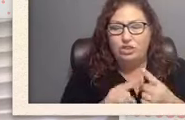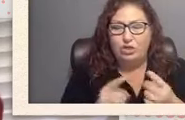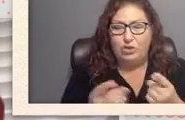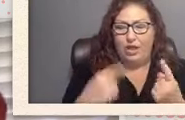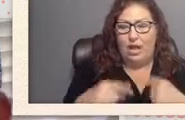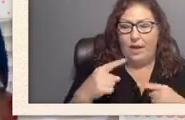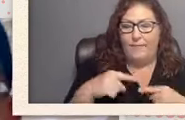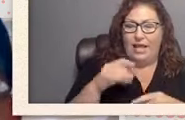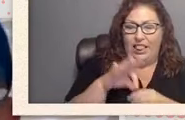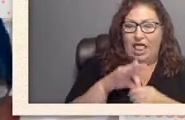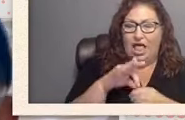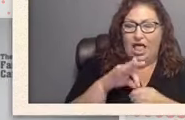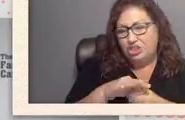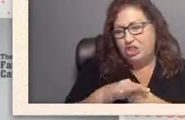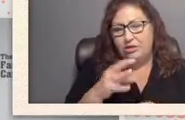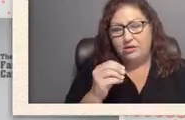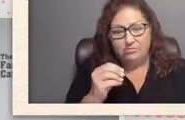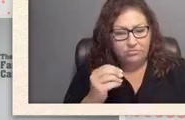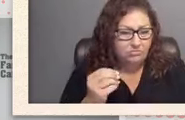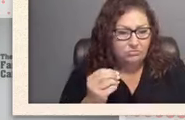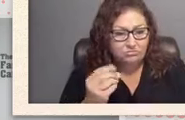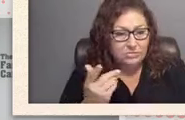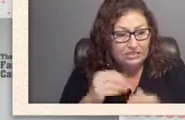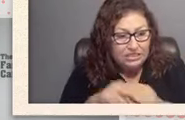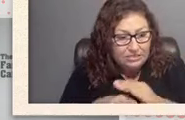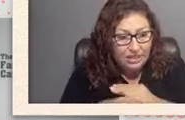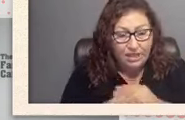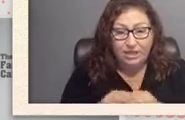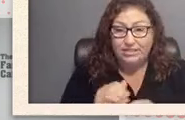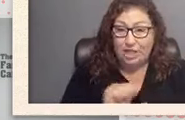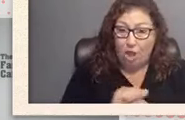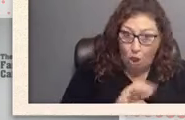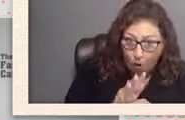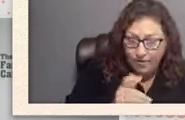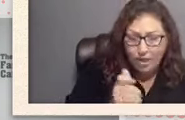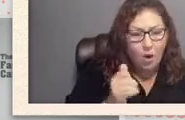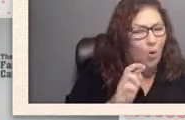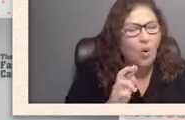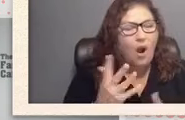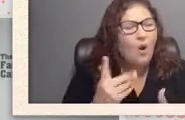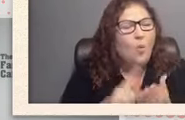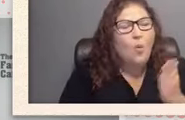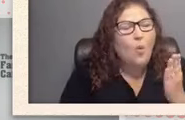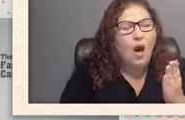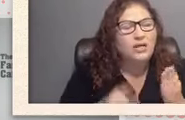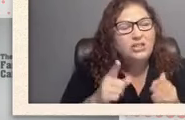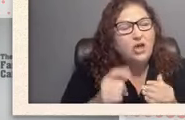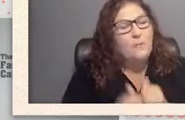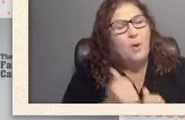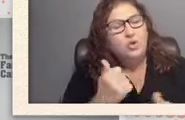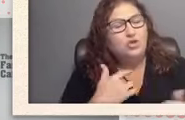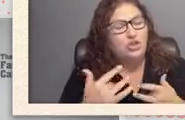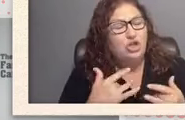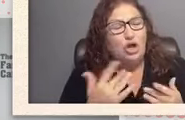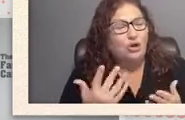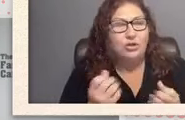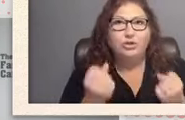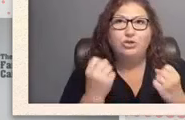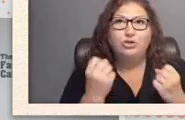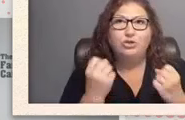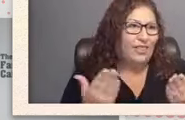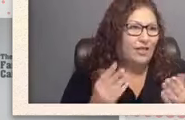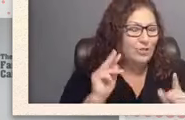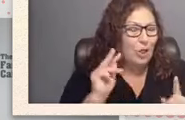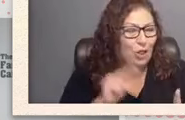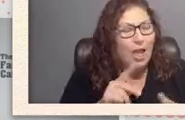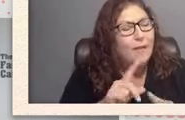voting accessibility? I mean, is it COVID? Is it, you know, what is it? What do you? I mean, there's so many things to look at, but just